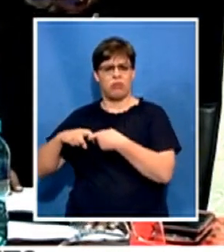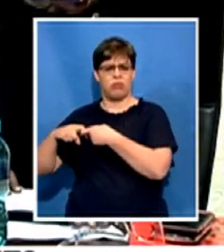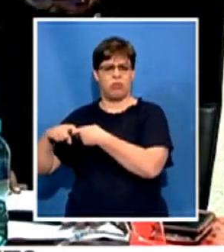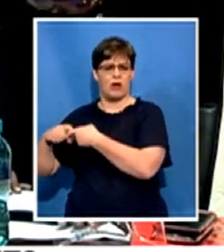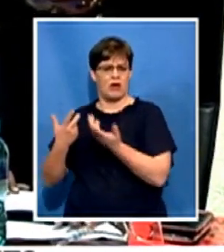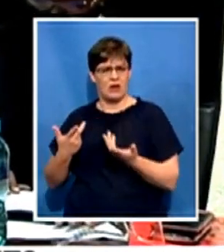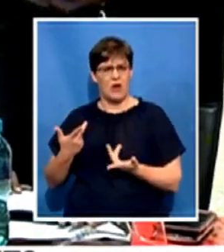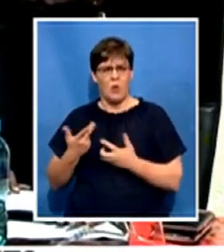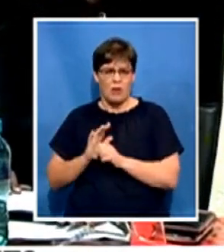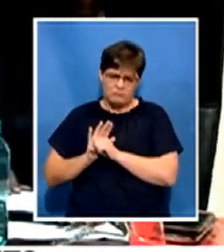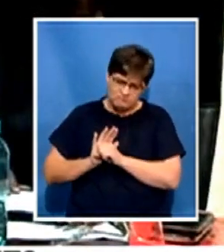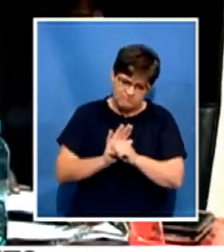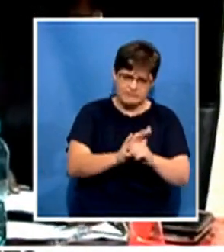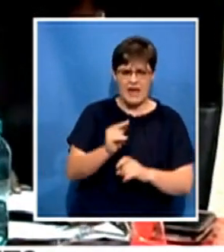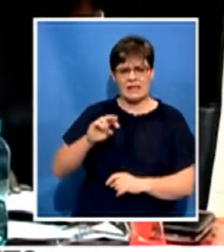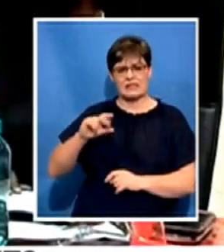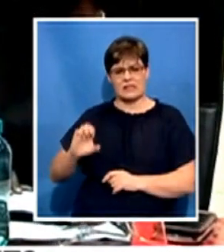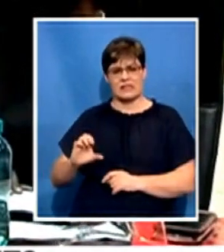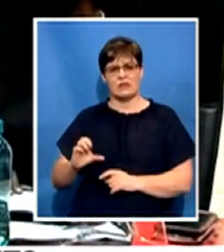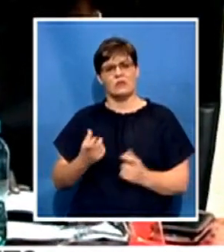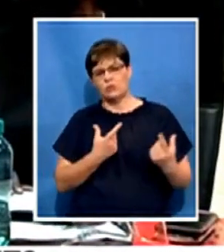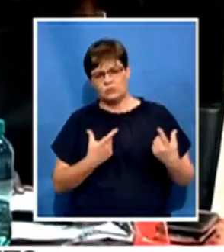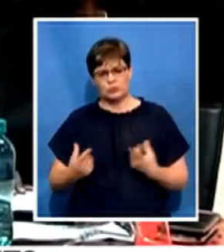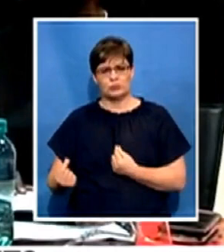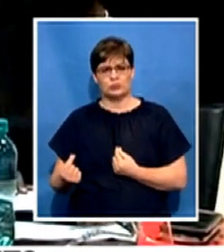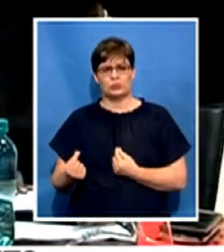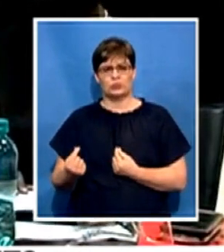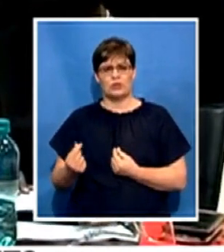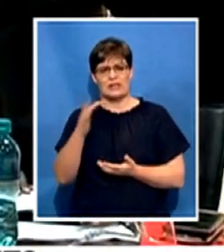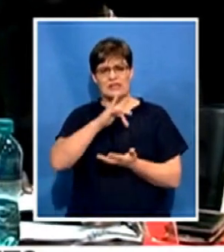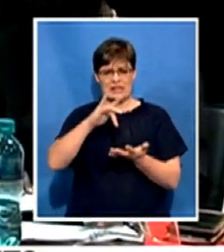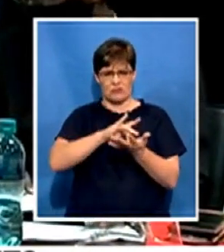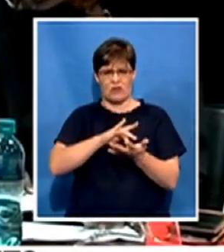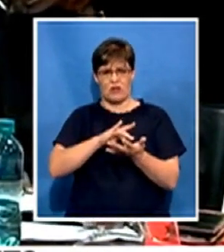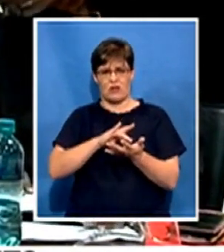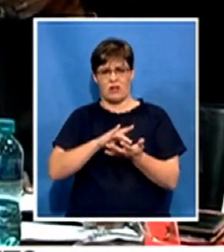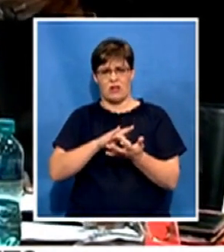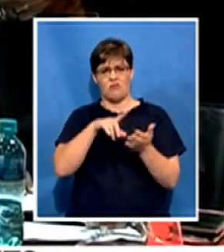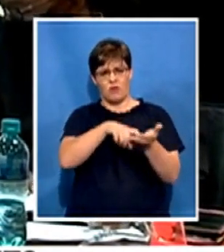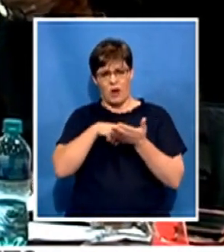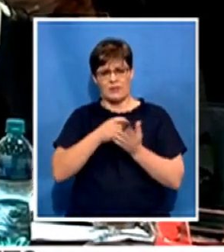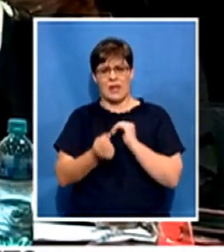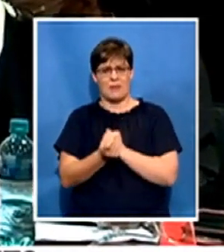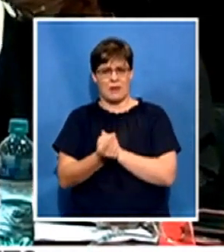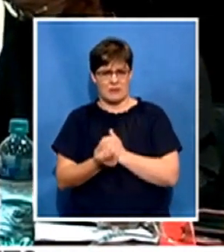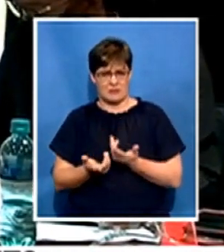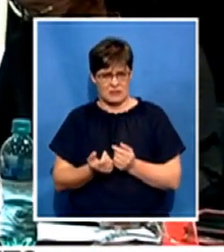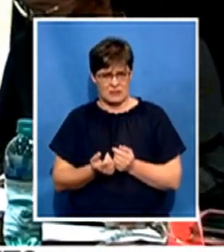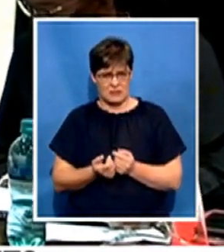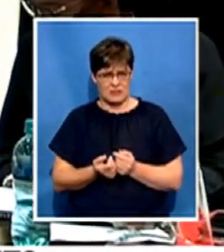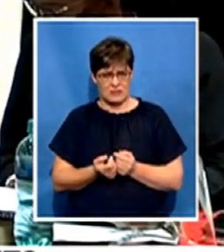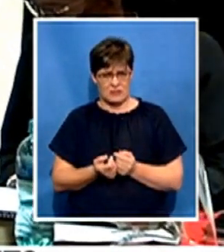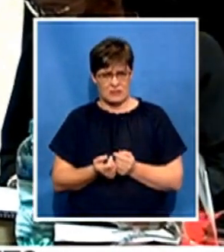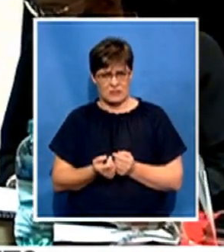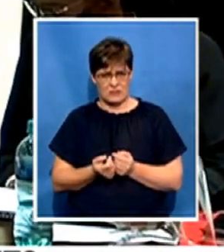make the centralization of requirements happen in the next few months before the local government